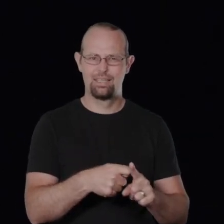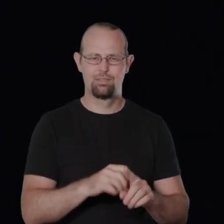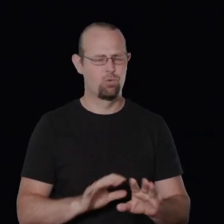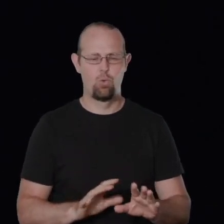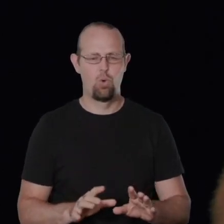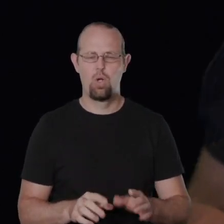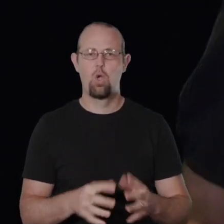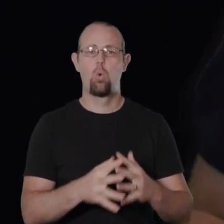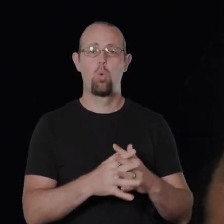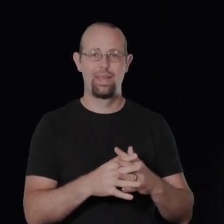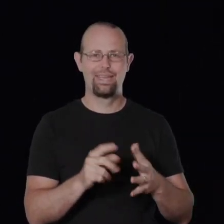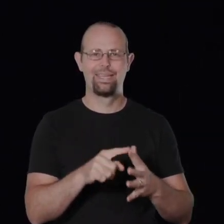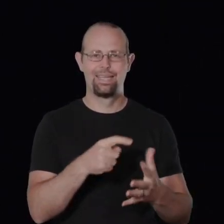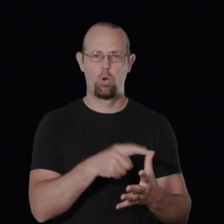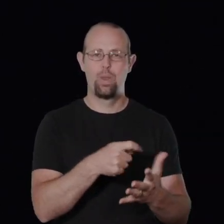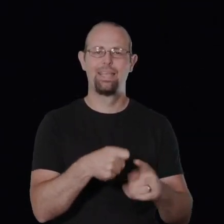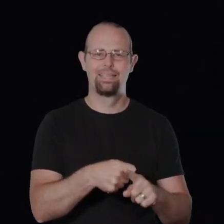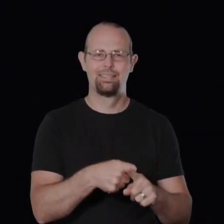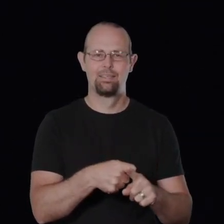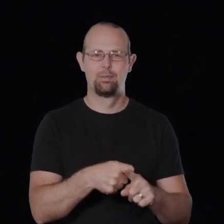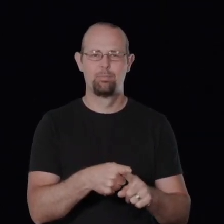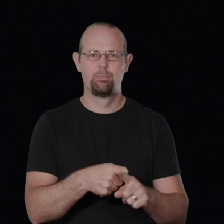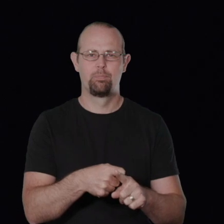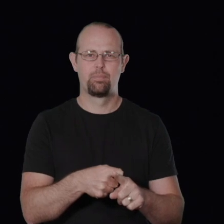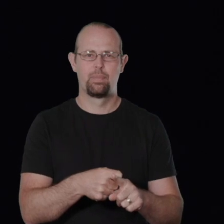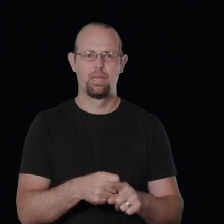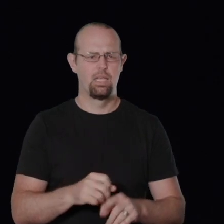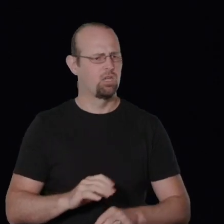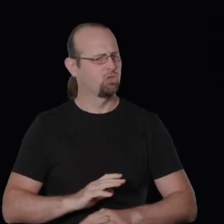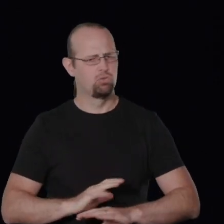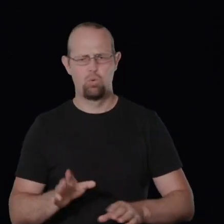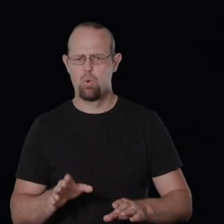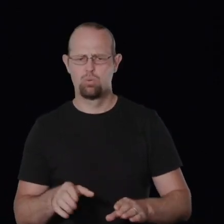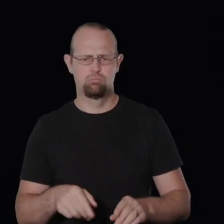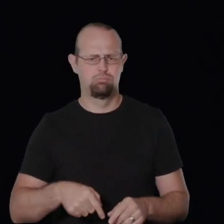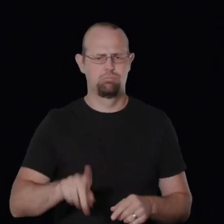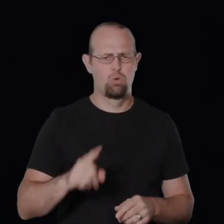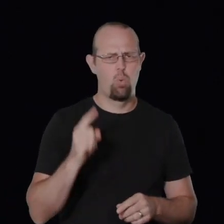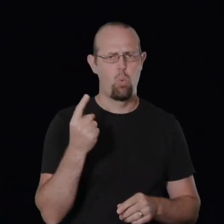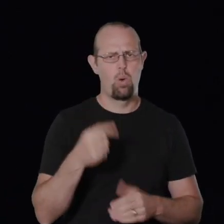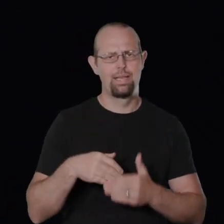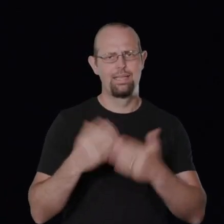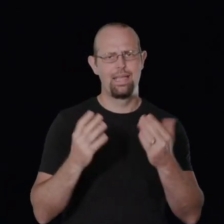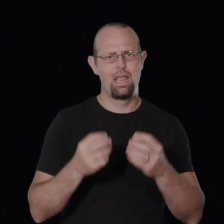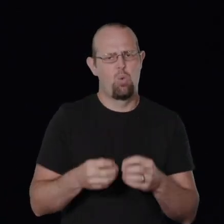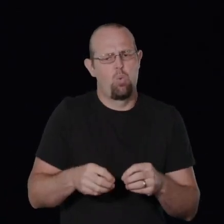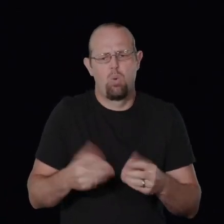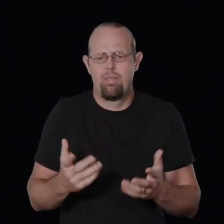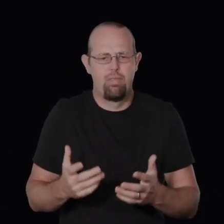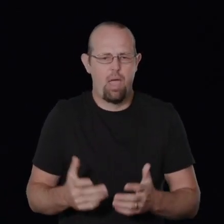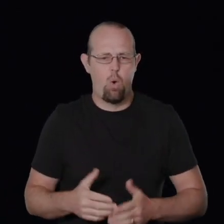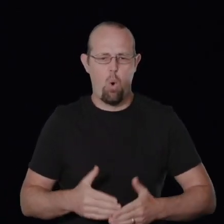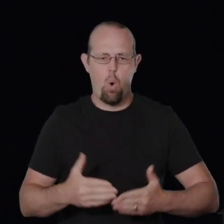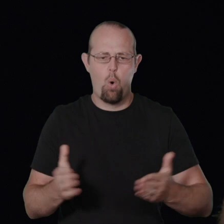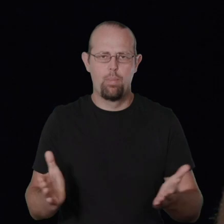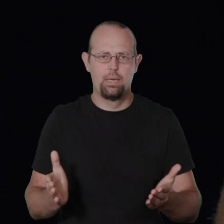word makes one weak. Do not go a day without opening God's word. The Bible is not just